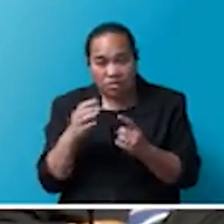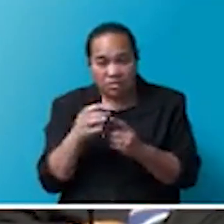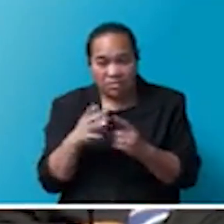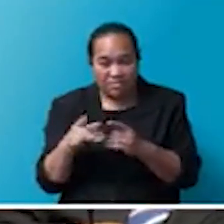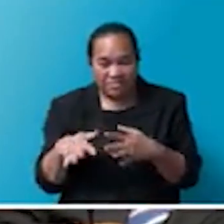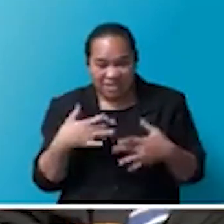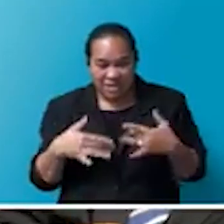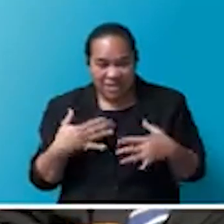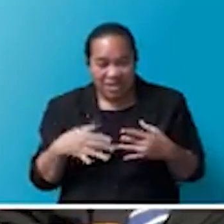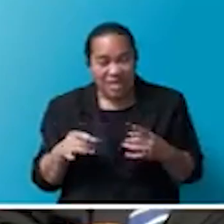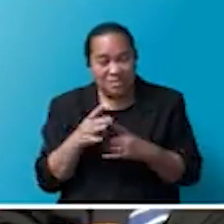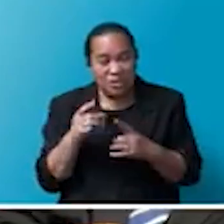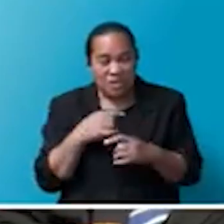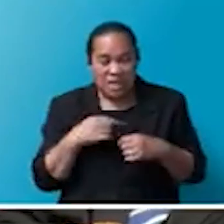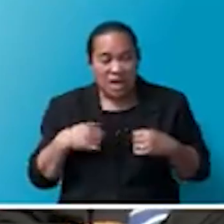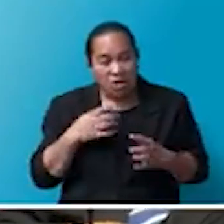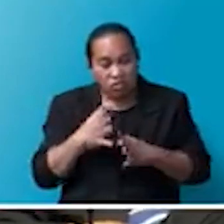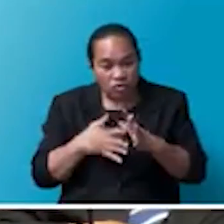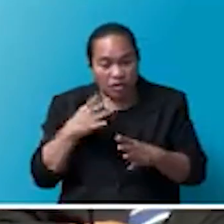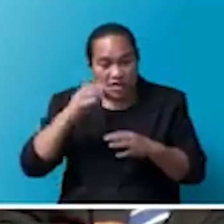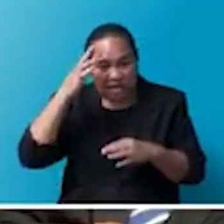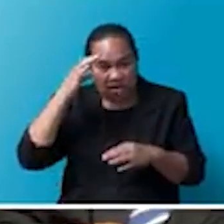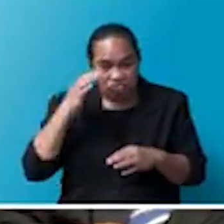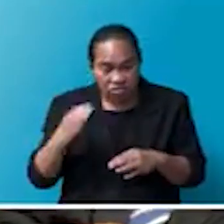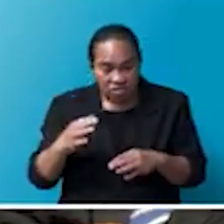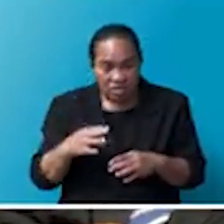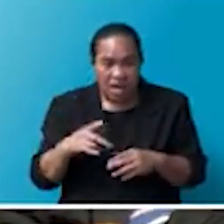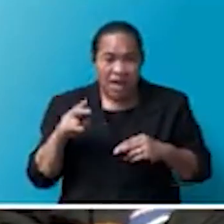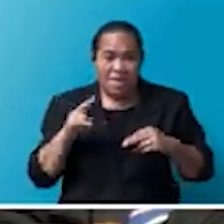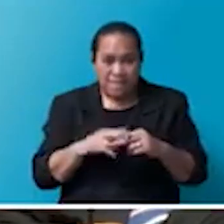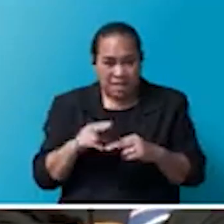our democratic story. Fiji has known